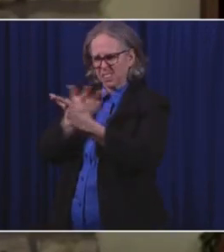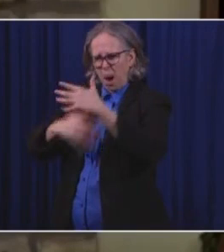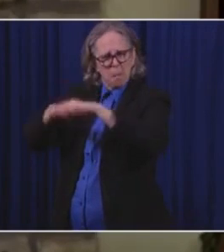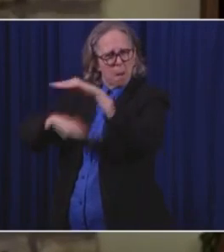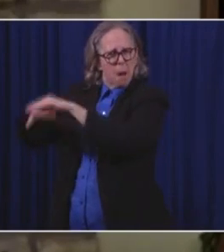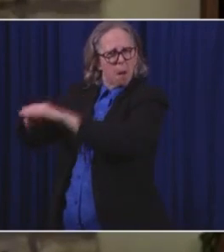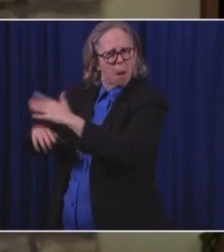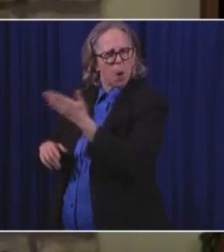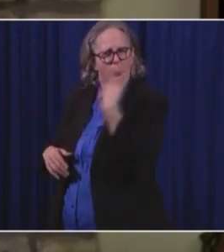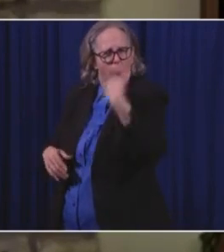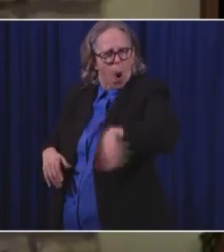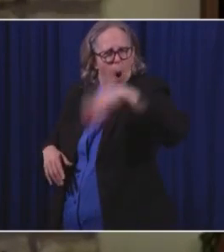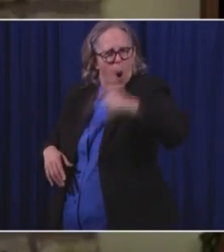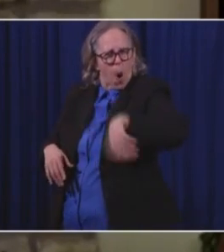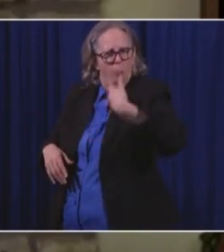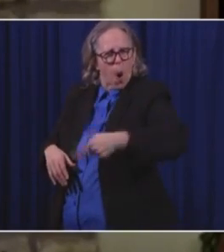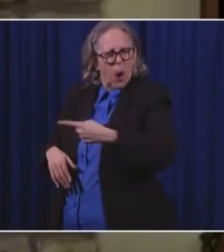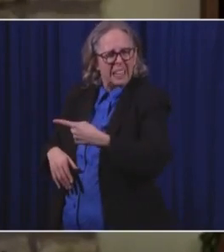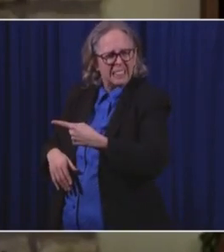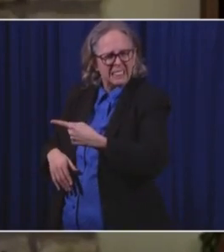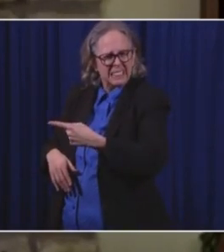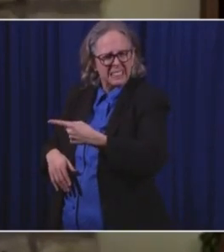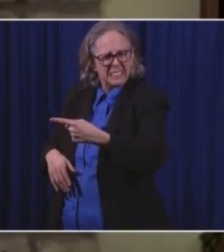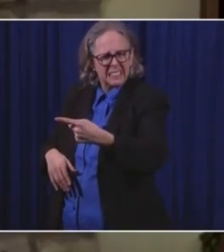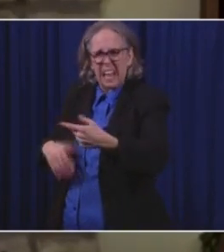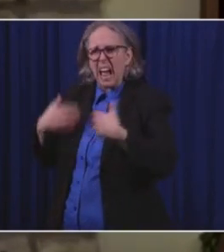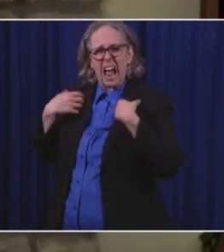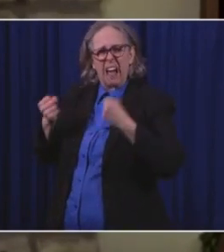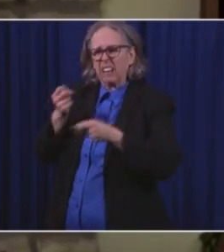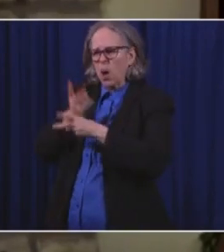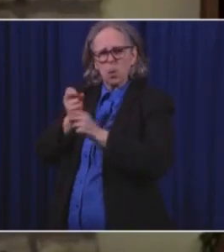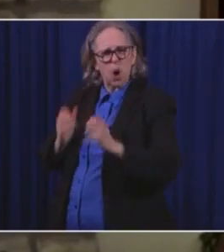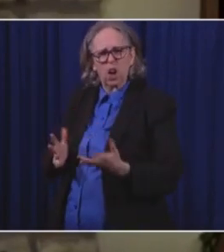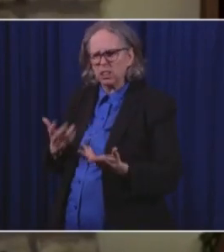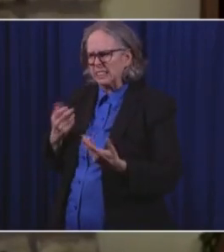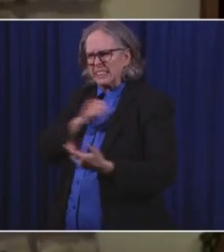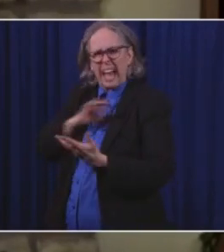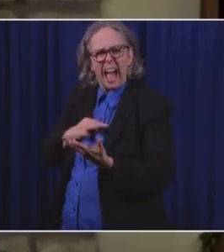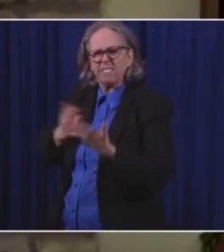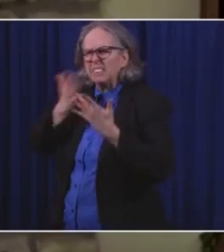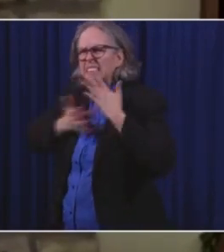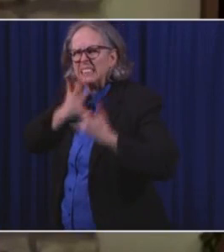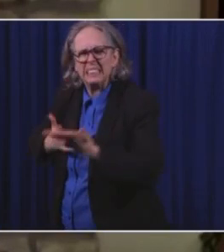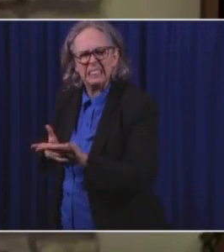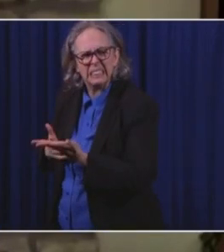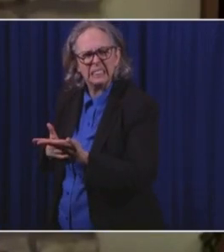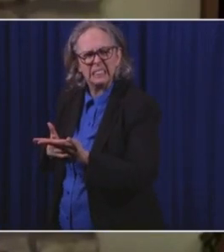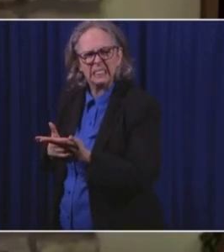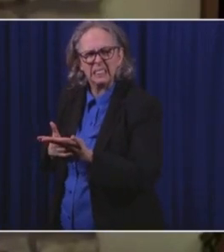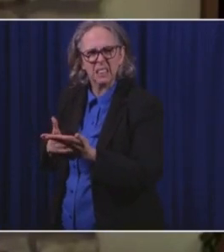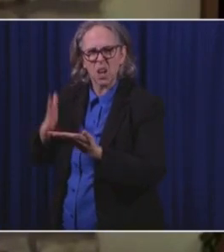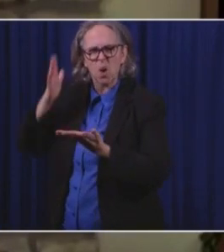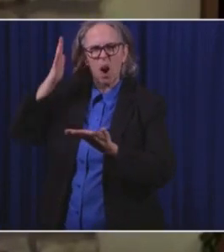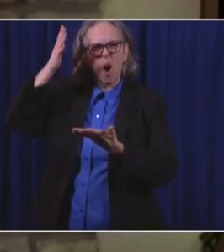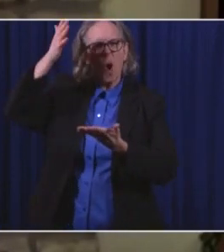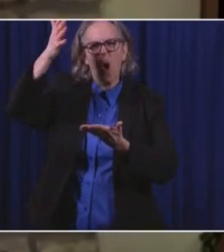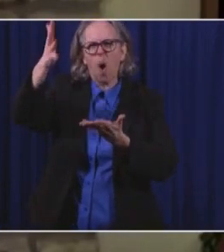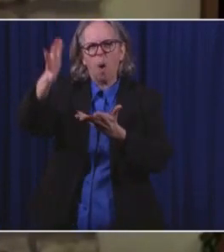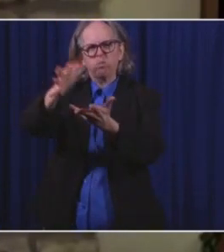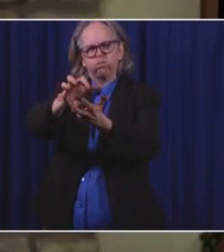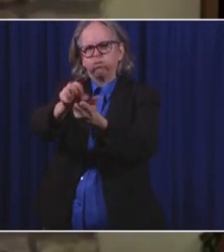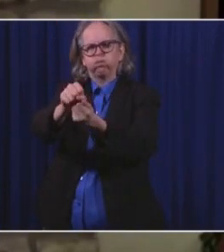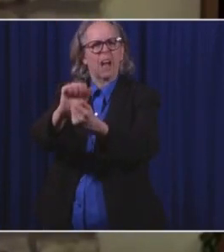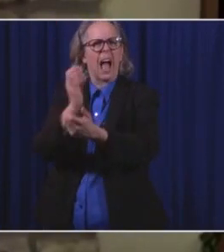if we don't have enough healthcare workers. There will be long-term damage to the state, and it will be harder for us